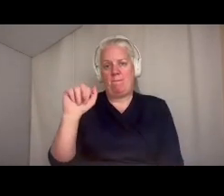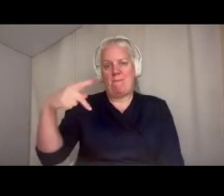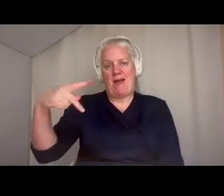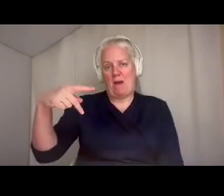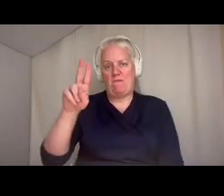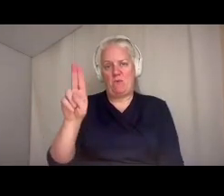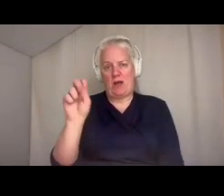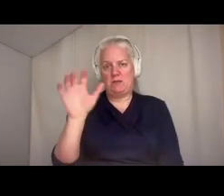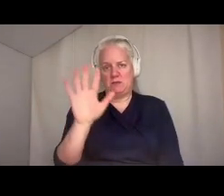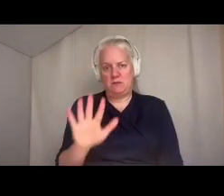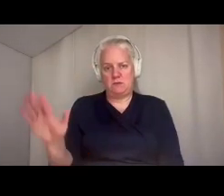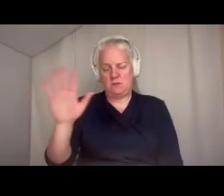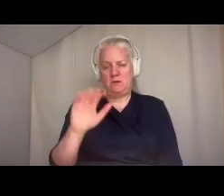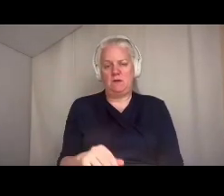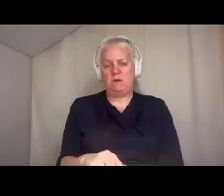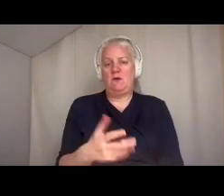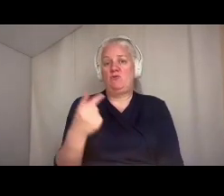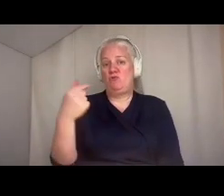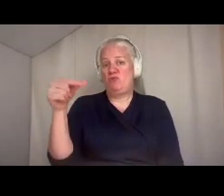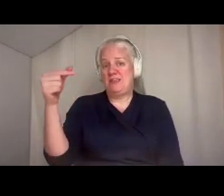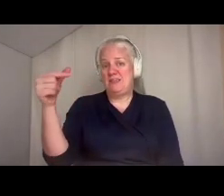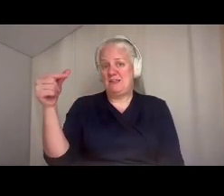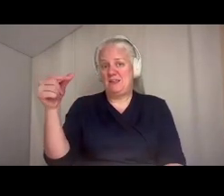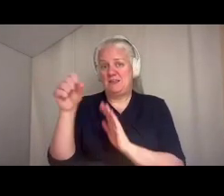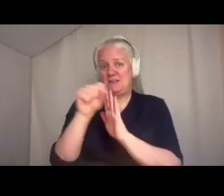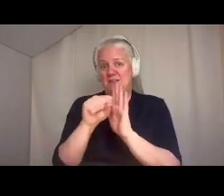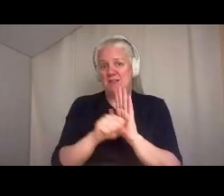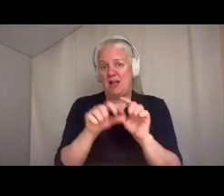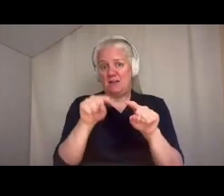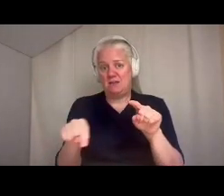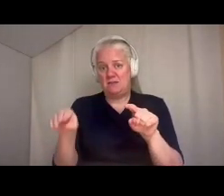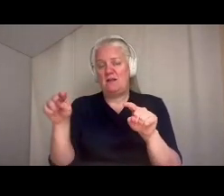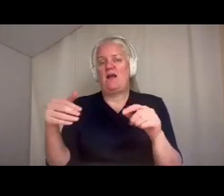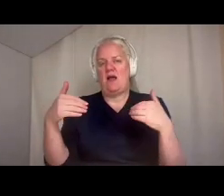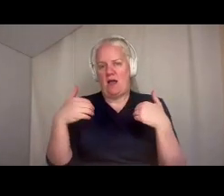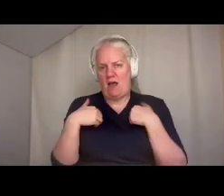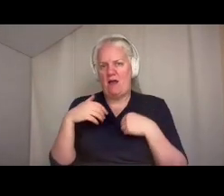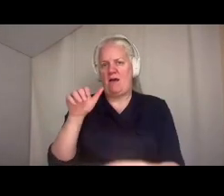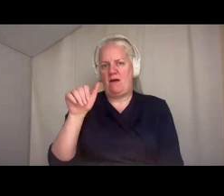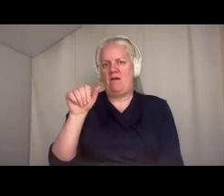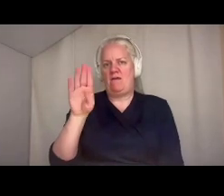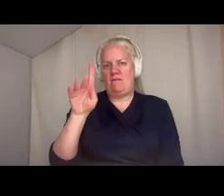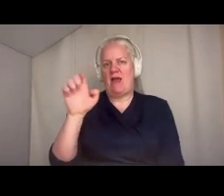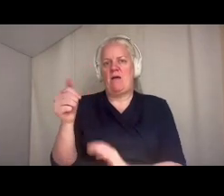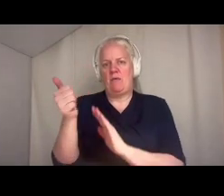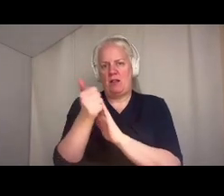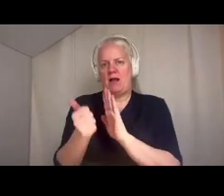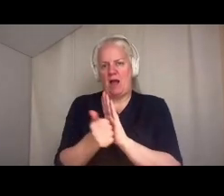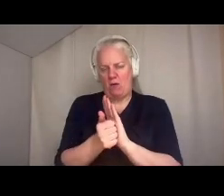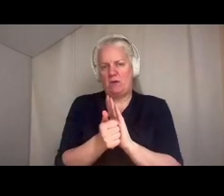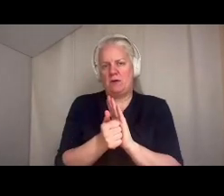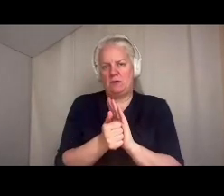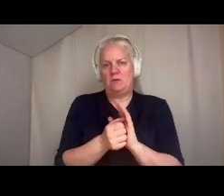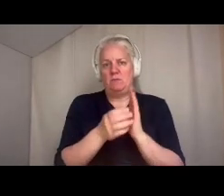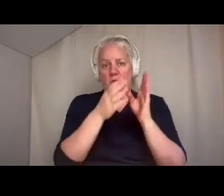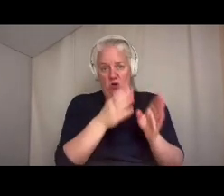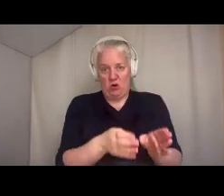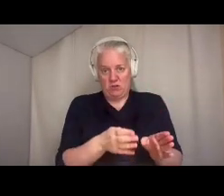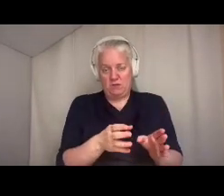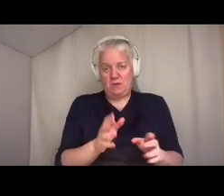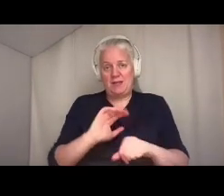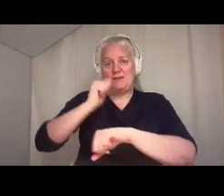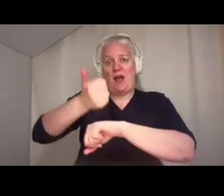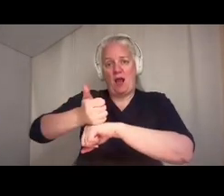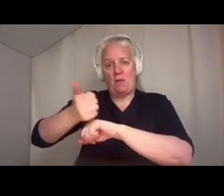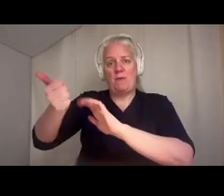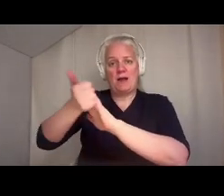Those states colored green offer an ABLE account. A person may open an ABLE